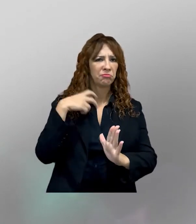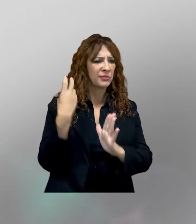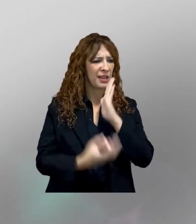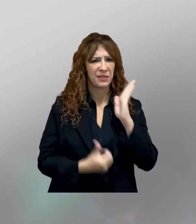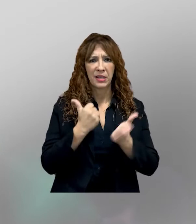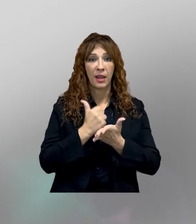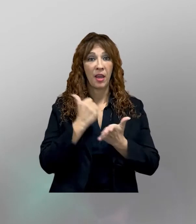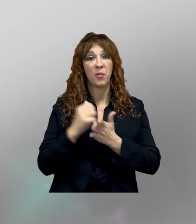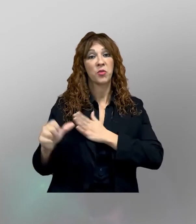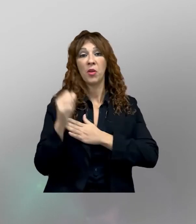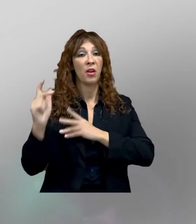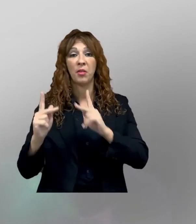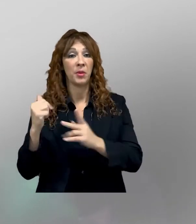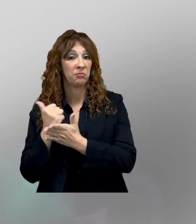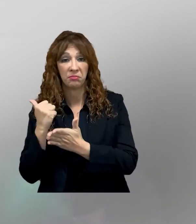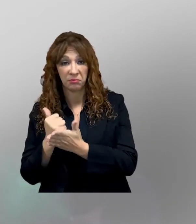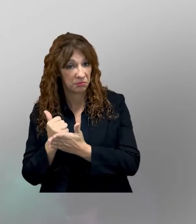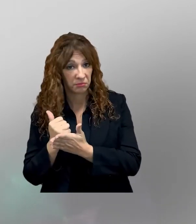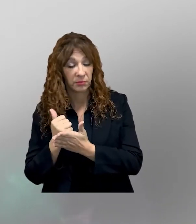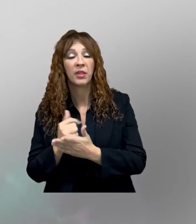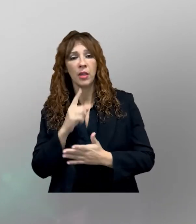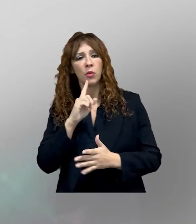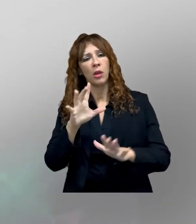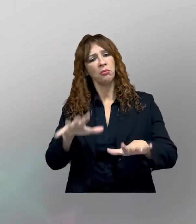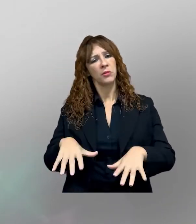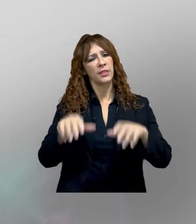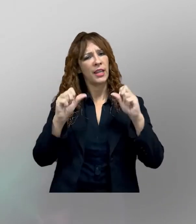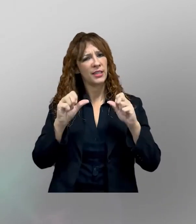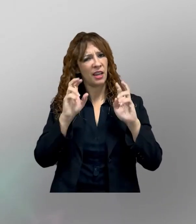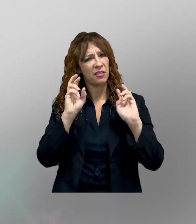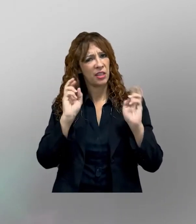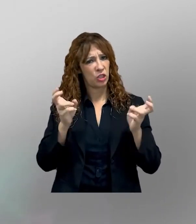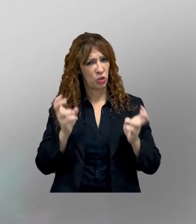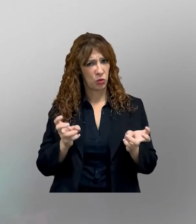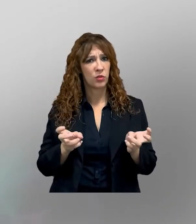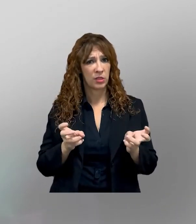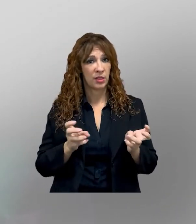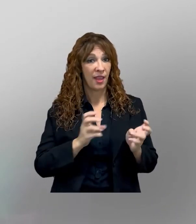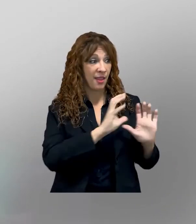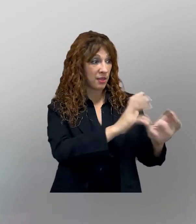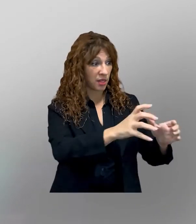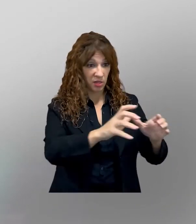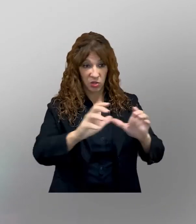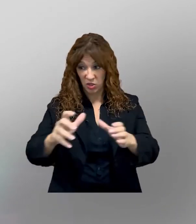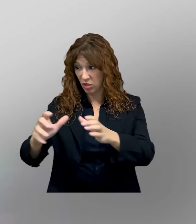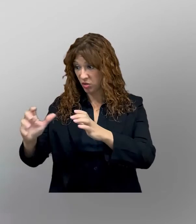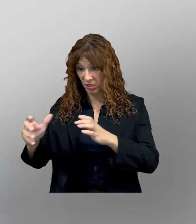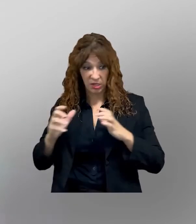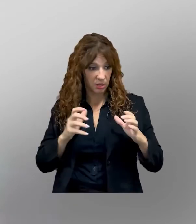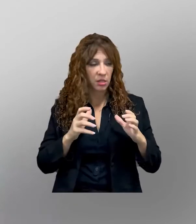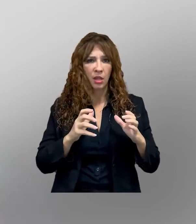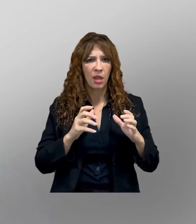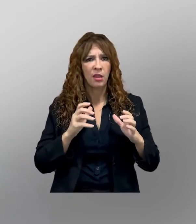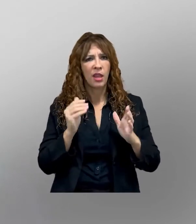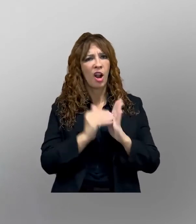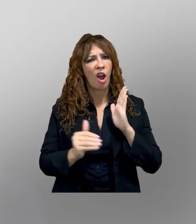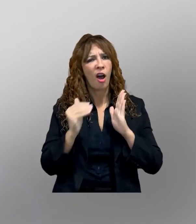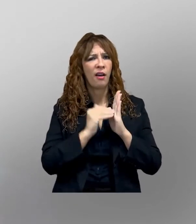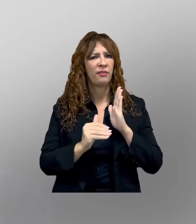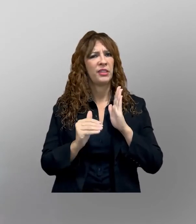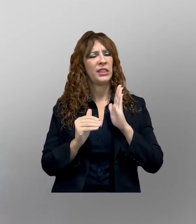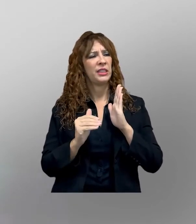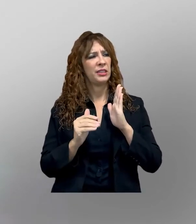where often no one else is, and takes on the issues and the constituencies